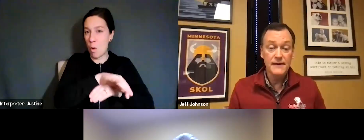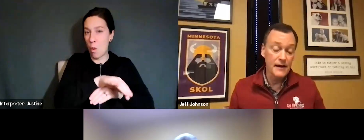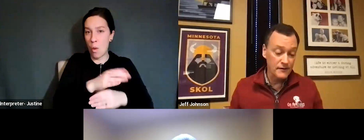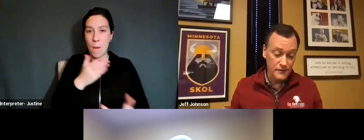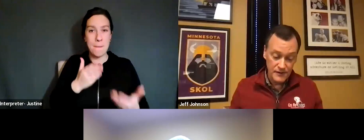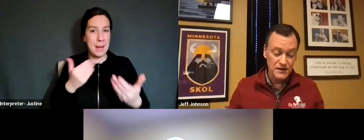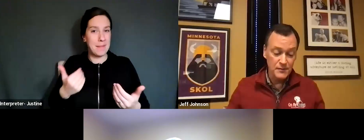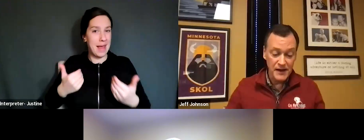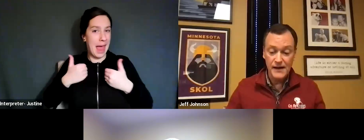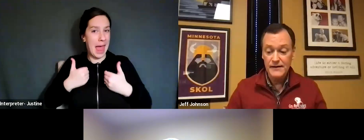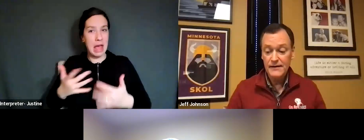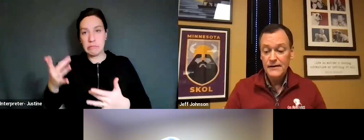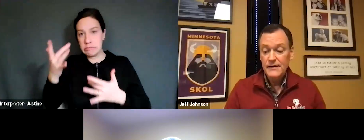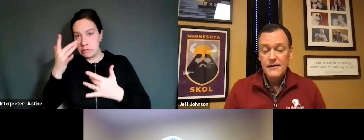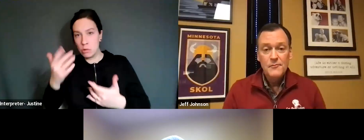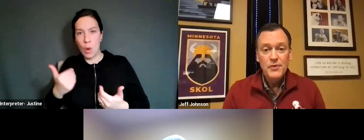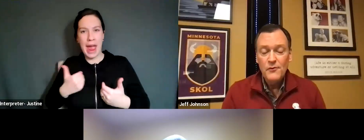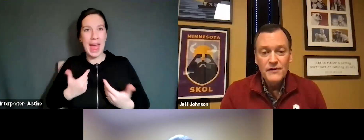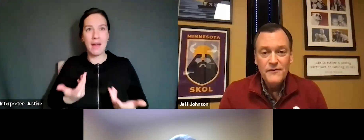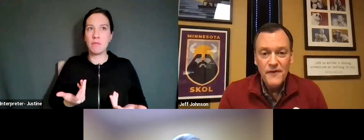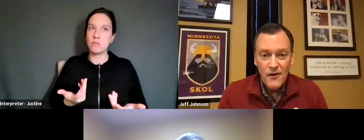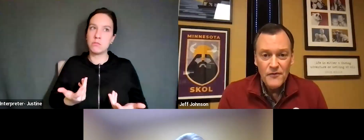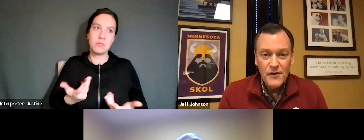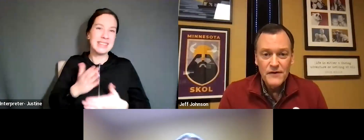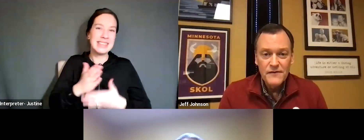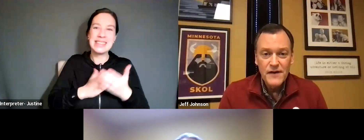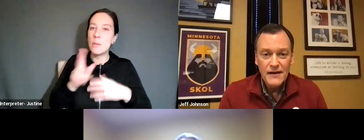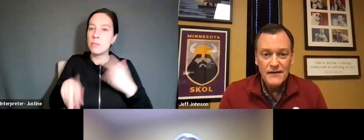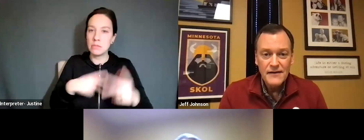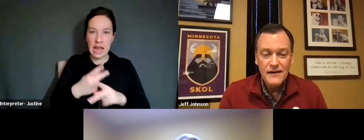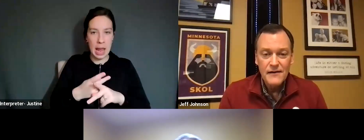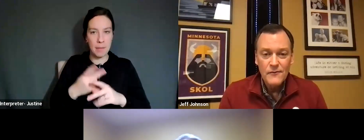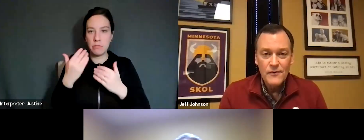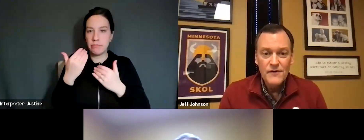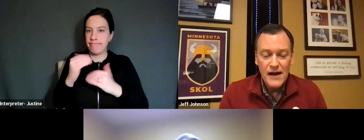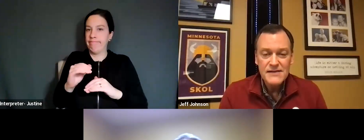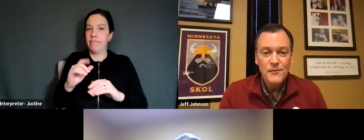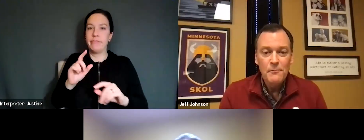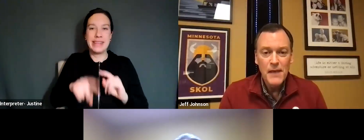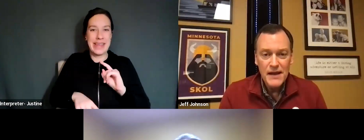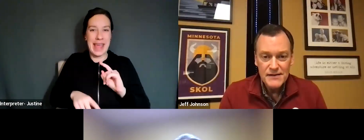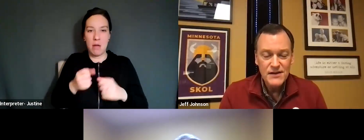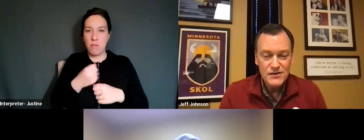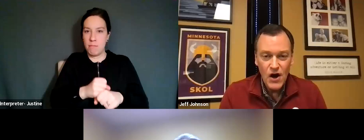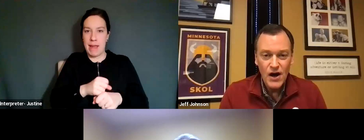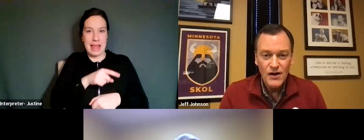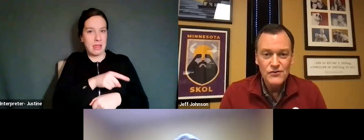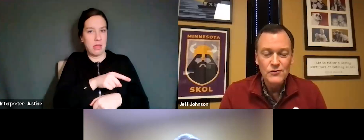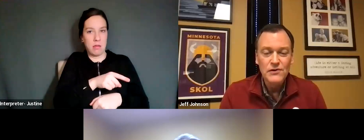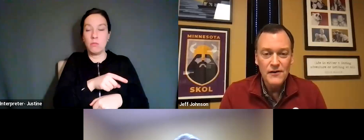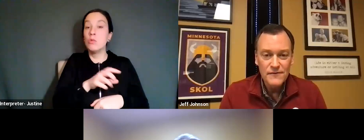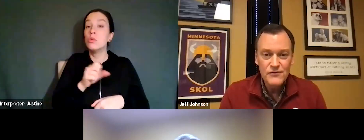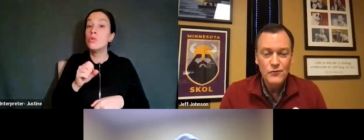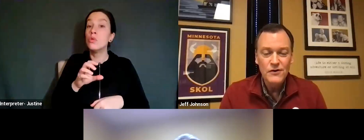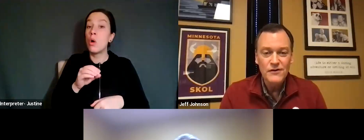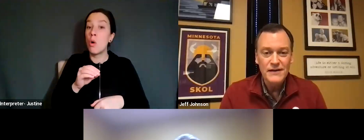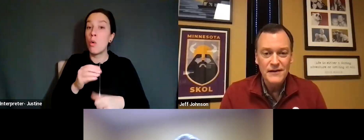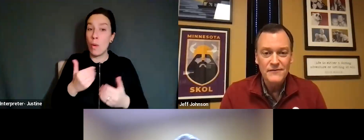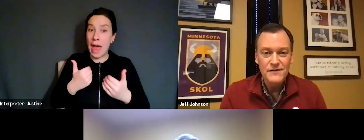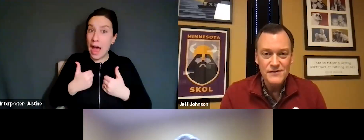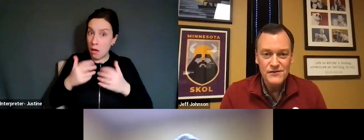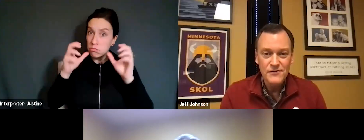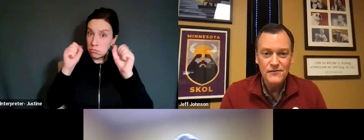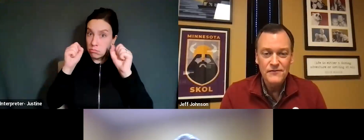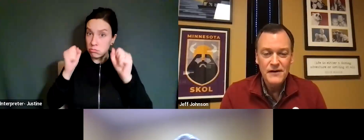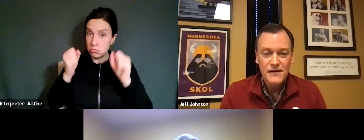do anything other than be a pet. But we've found that we've got some amazing dogs who love to work and